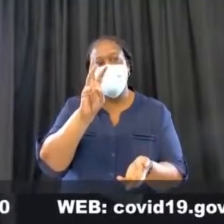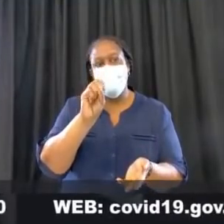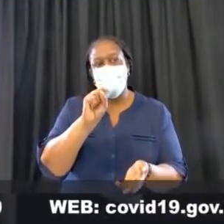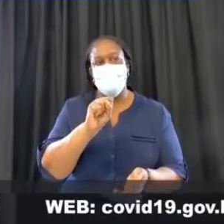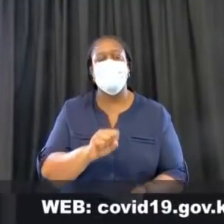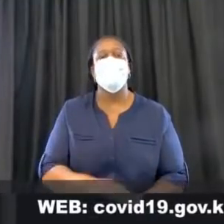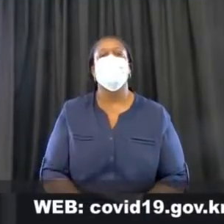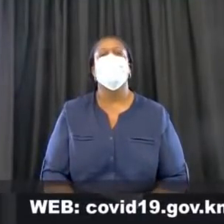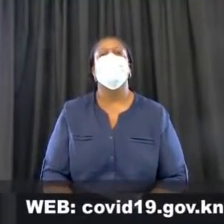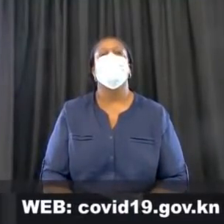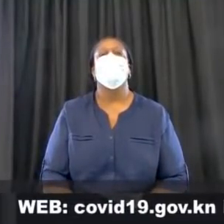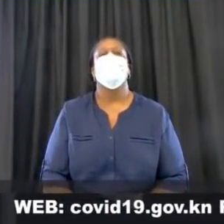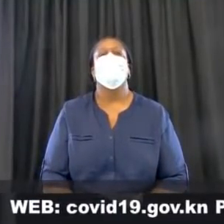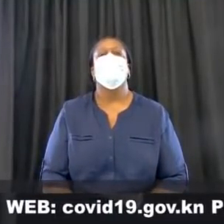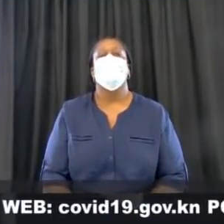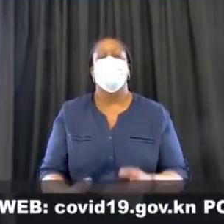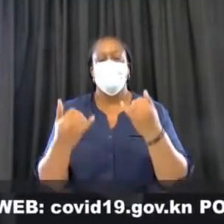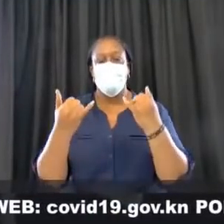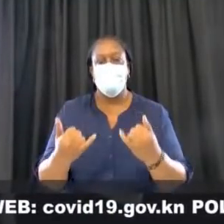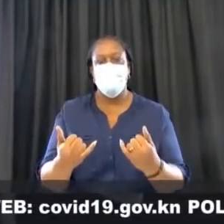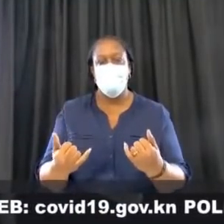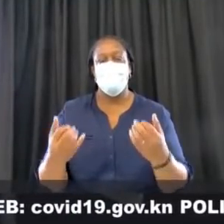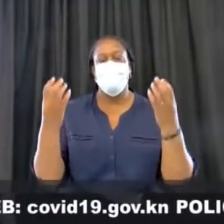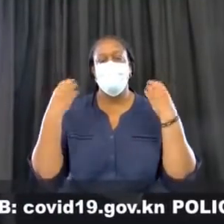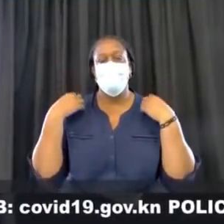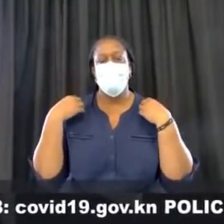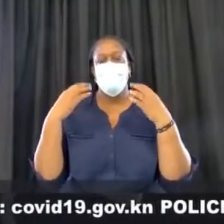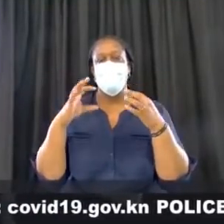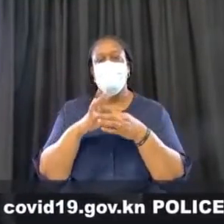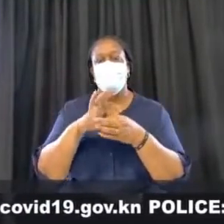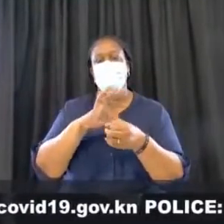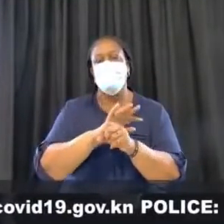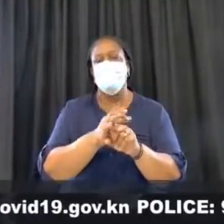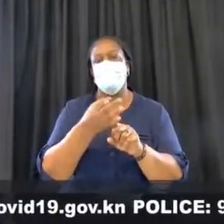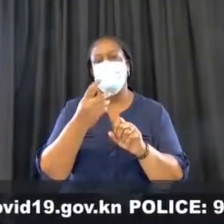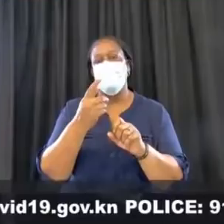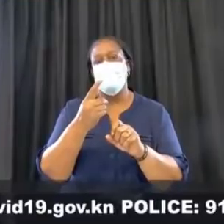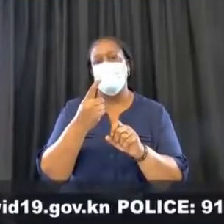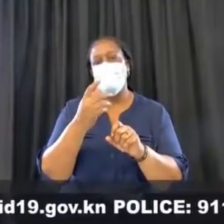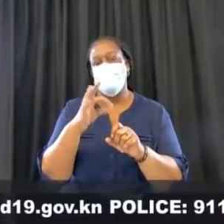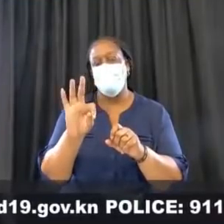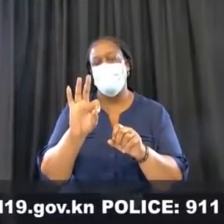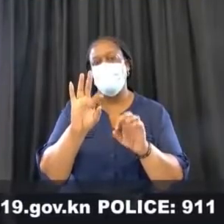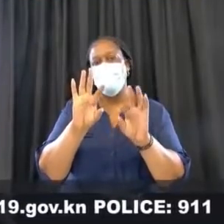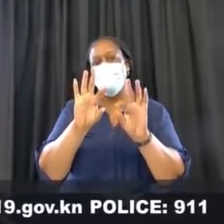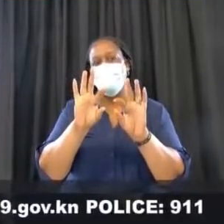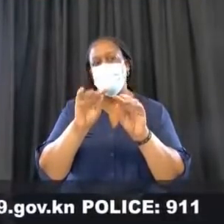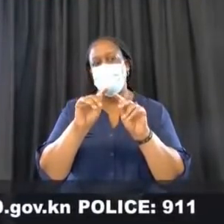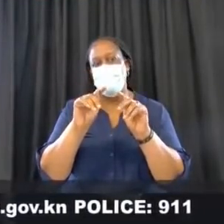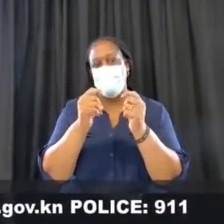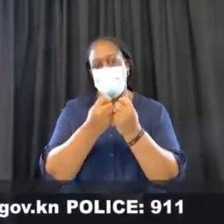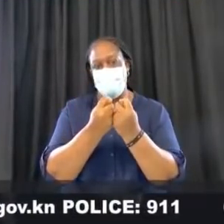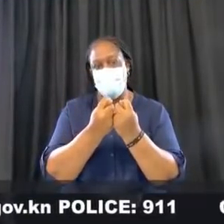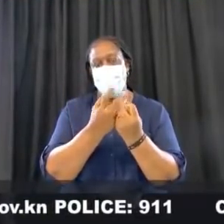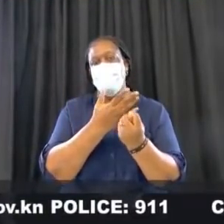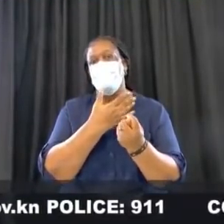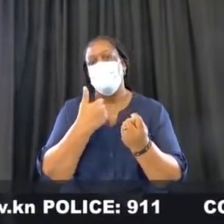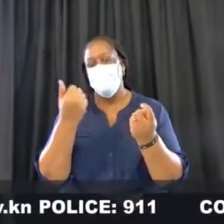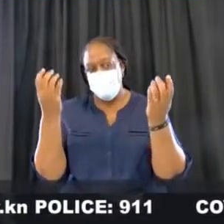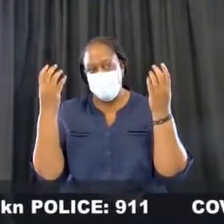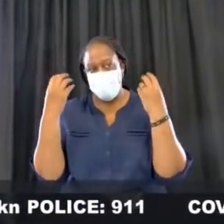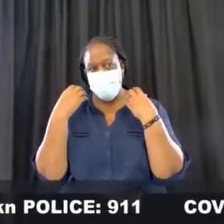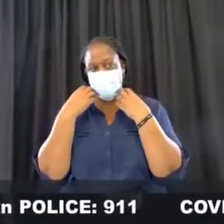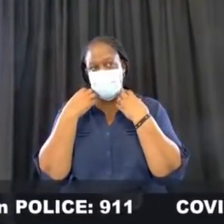National COVID-19 Task Force and the National Disaster Coordinator at NEMA, Mr.